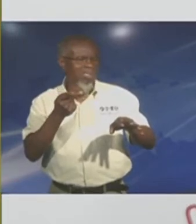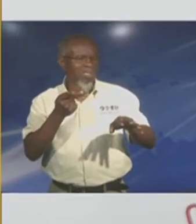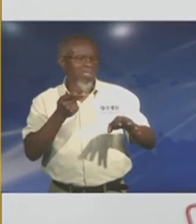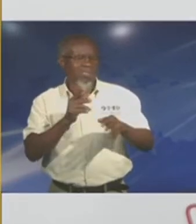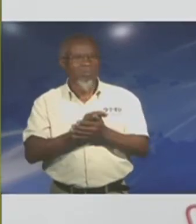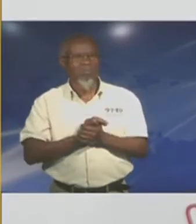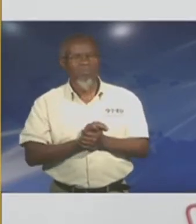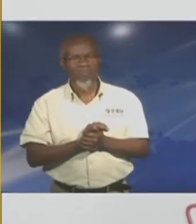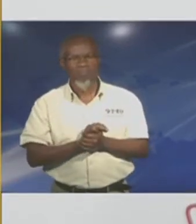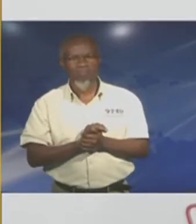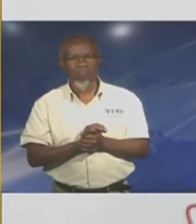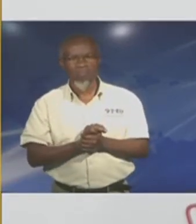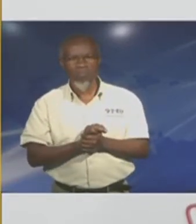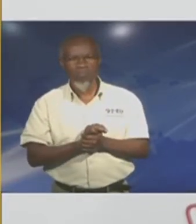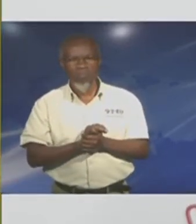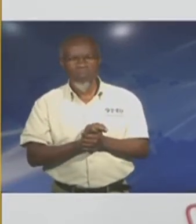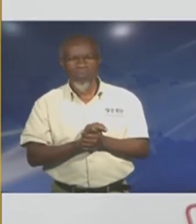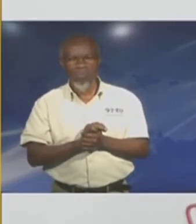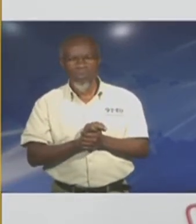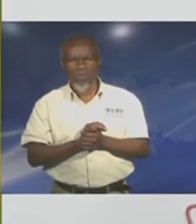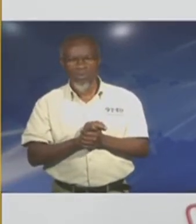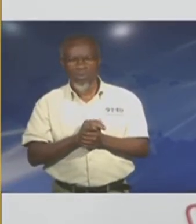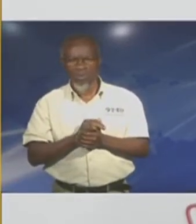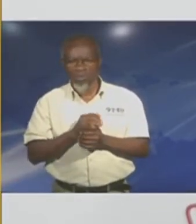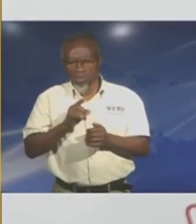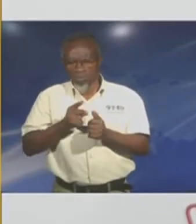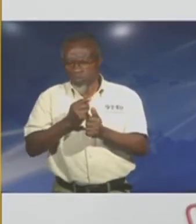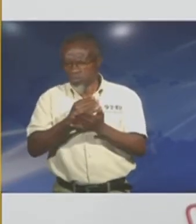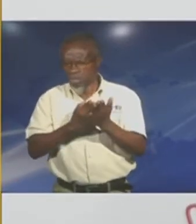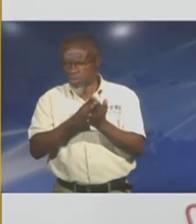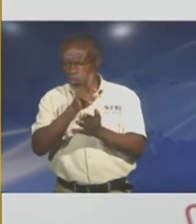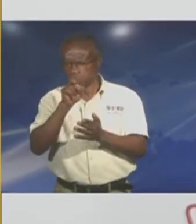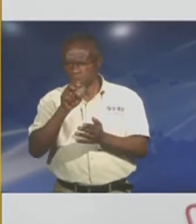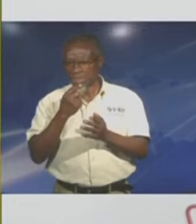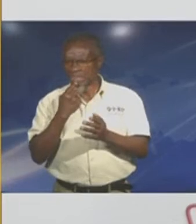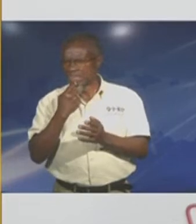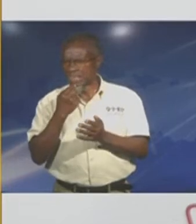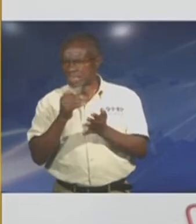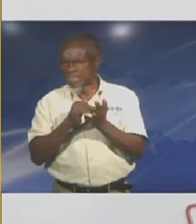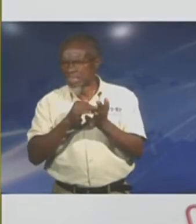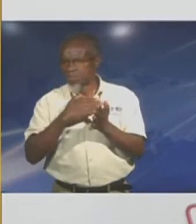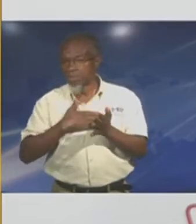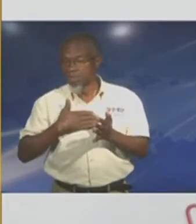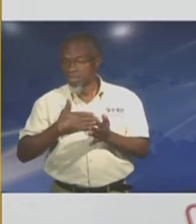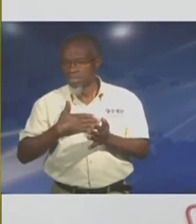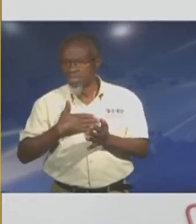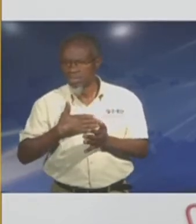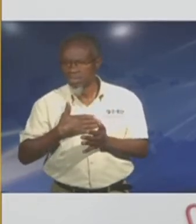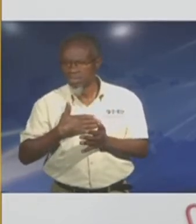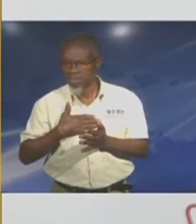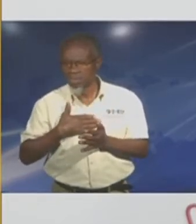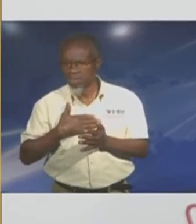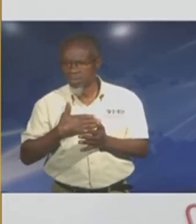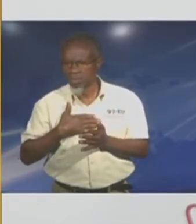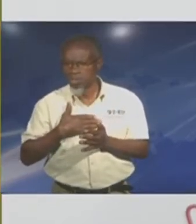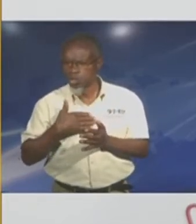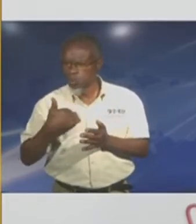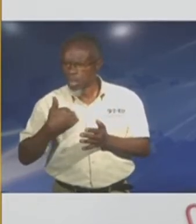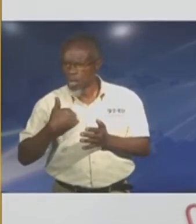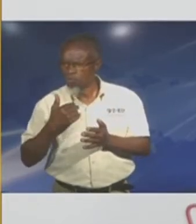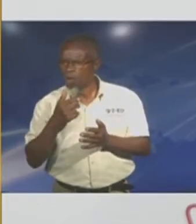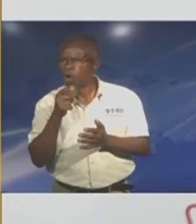first question. Would you like to repeat the first part of the first question, please? Like how we know how many active